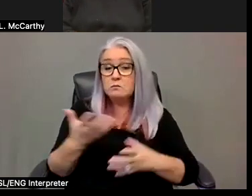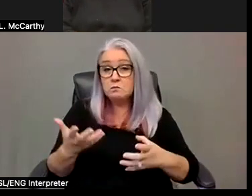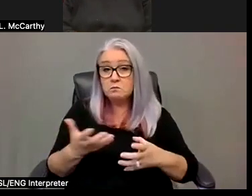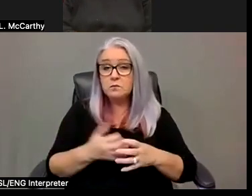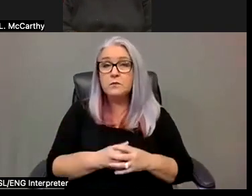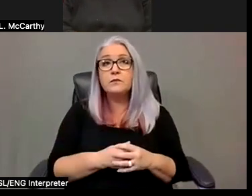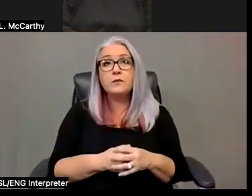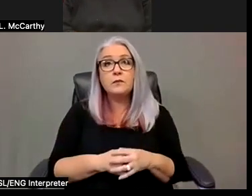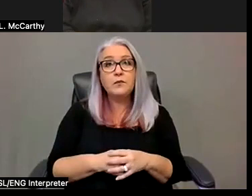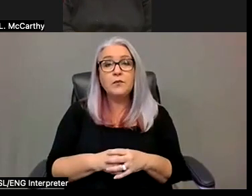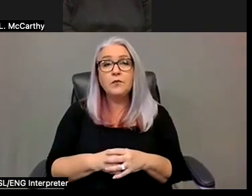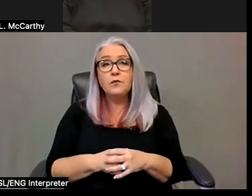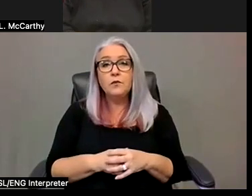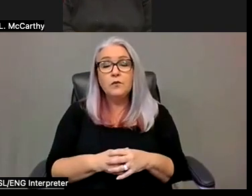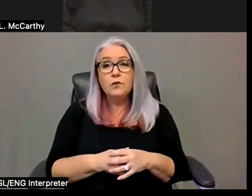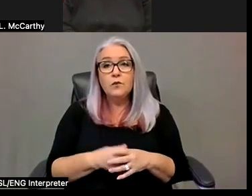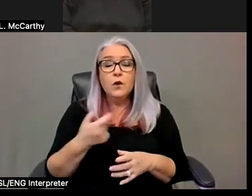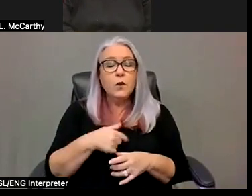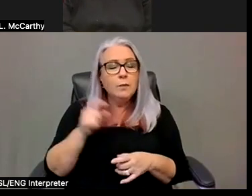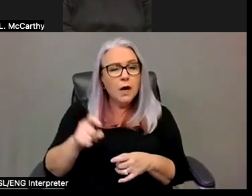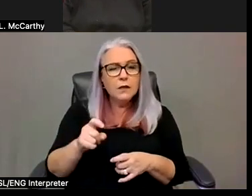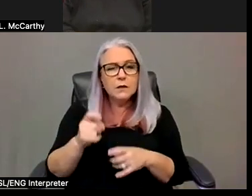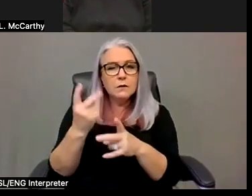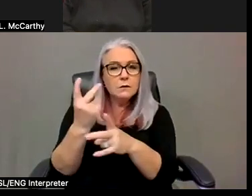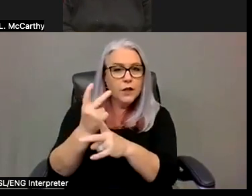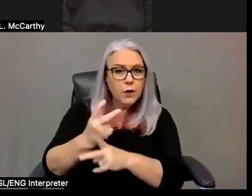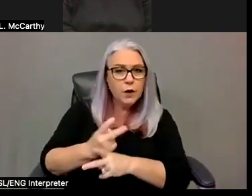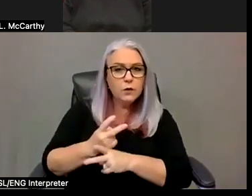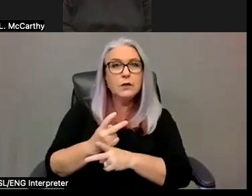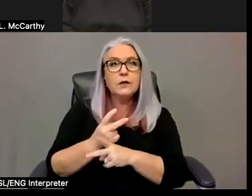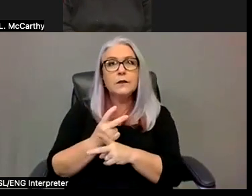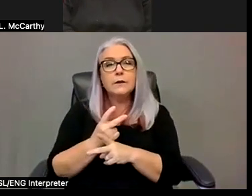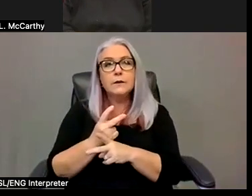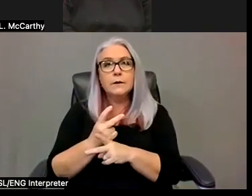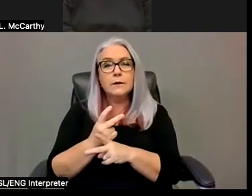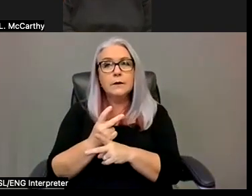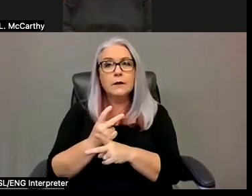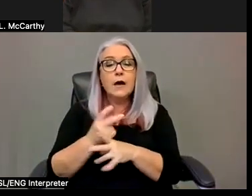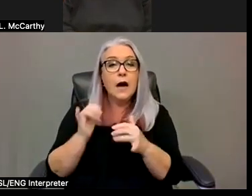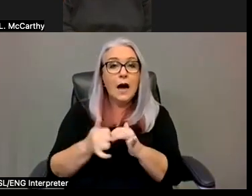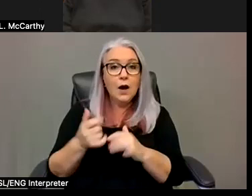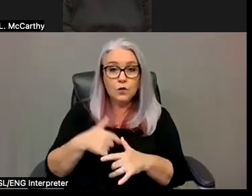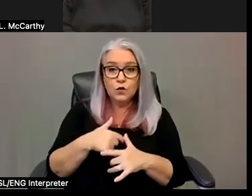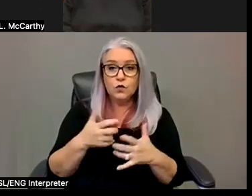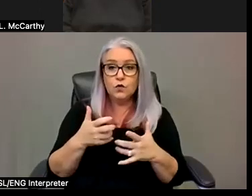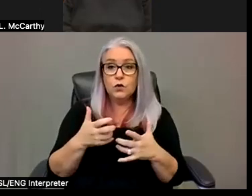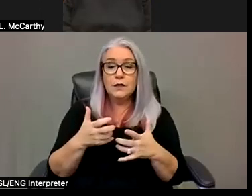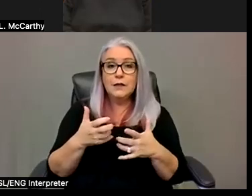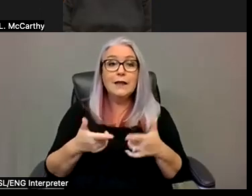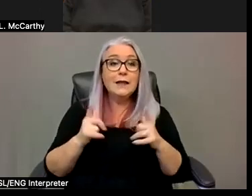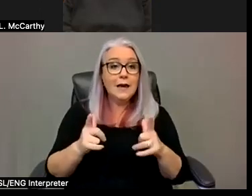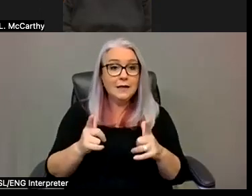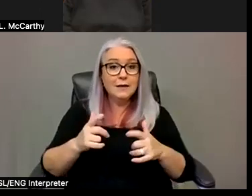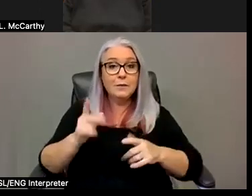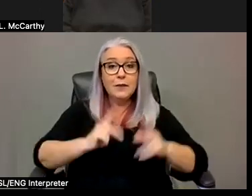we absolutely have to figure out a way to allow residents to speak at meetings.